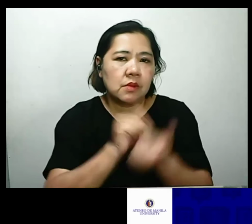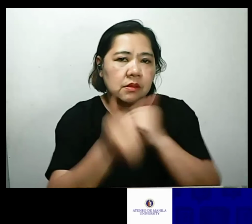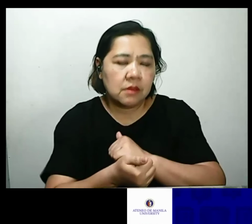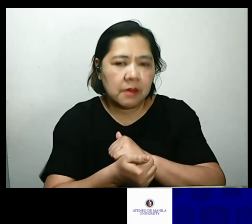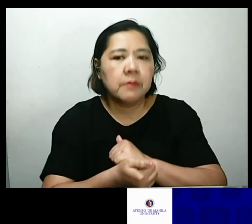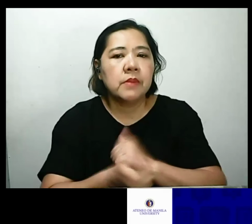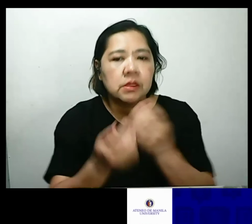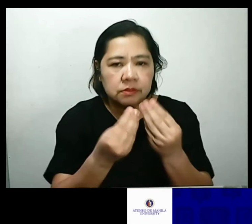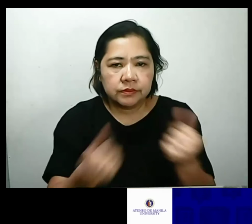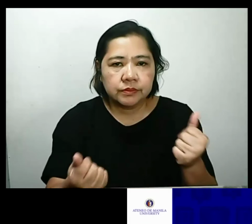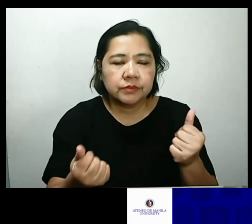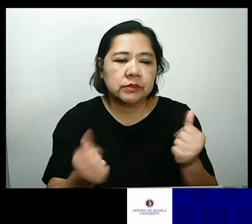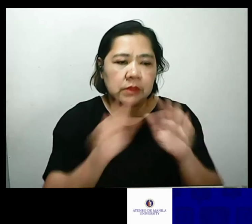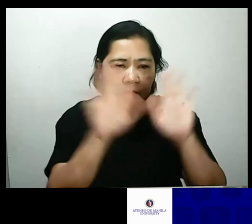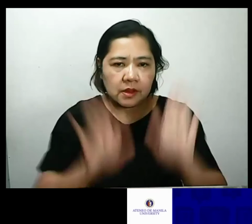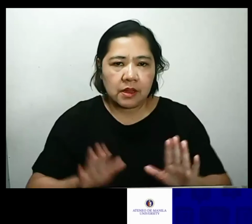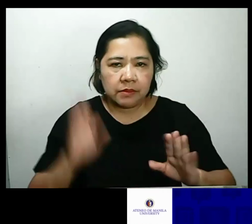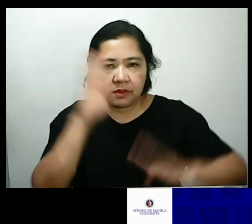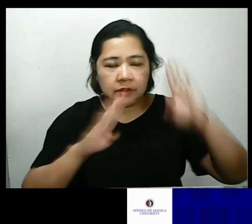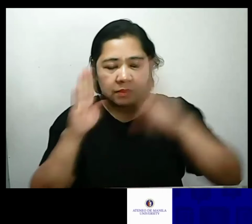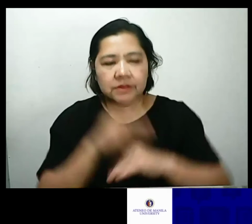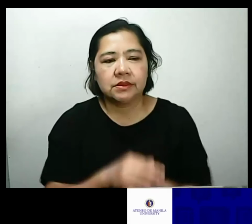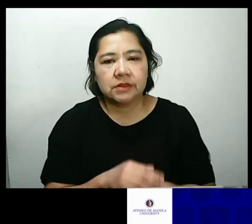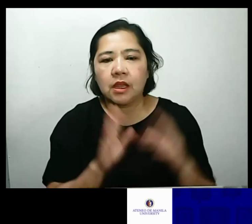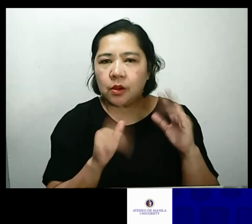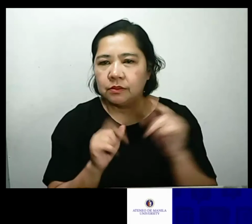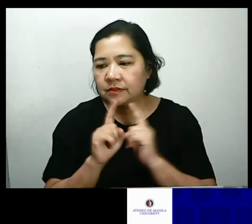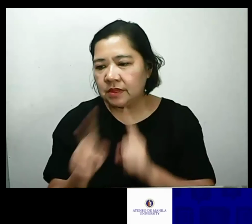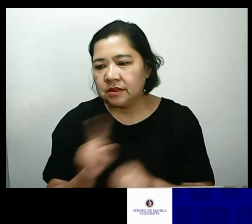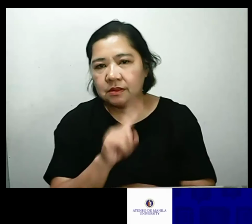And I hope that answers your question. And then, yep.